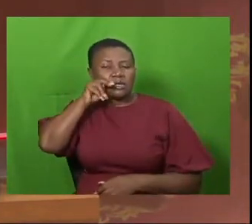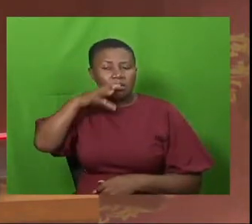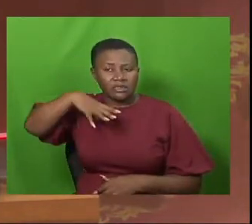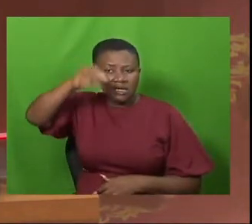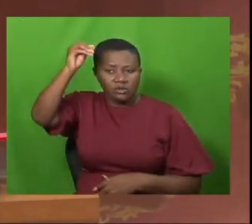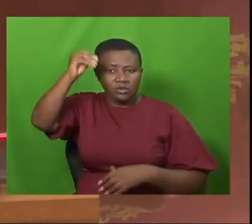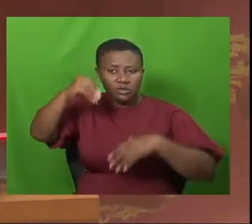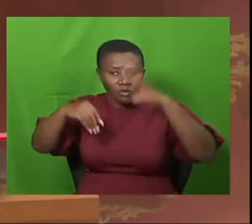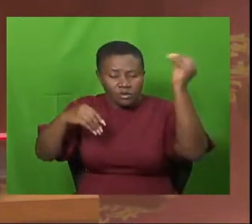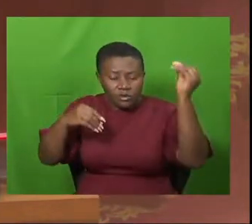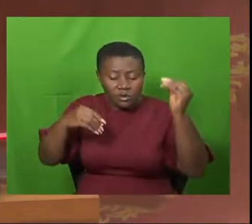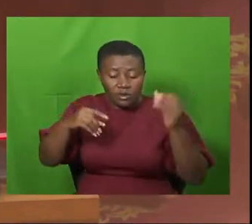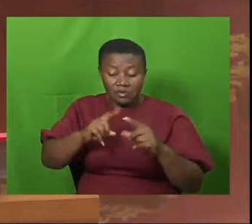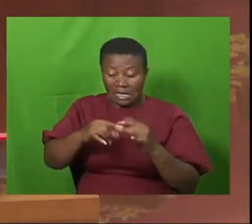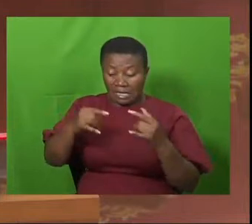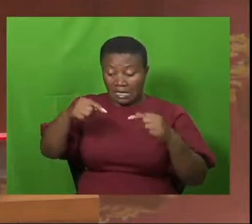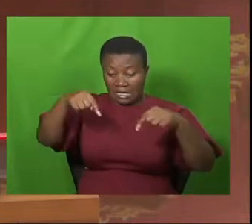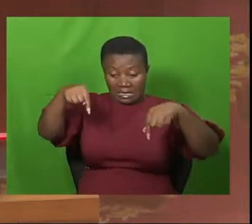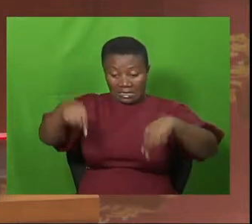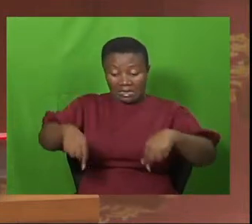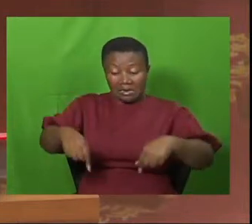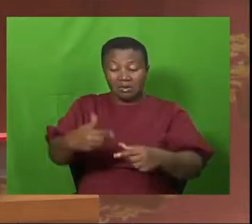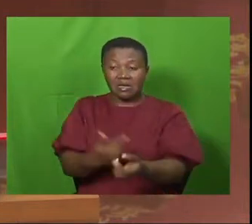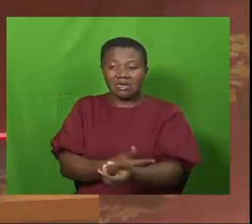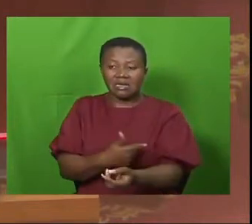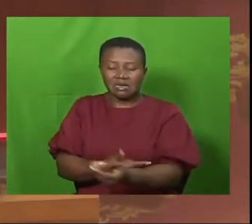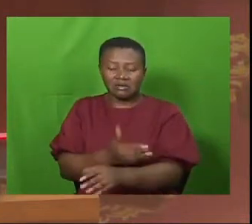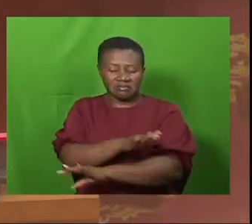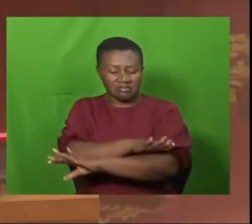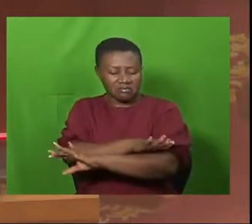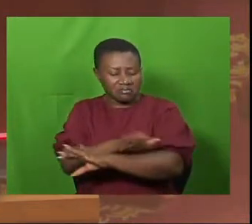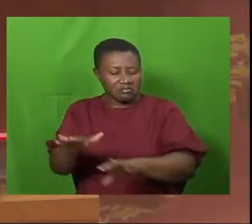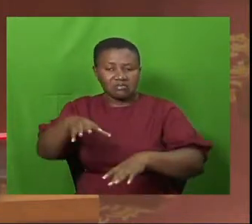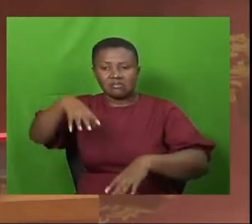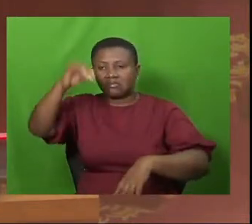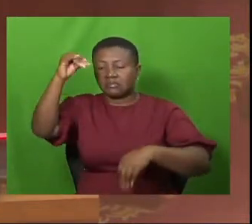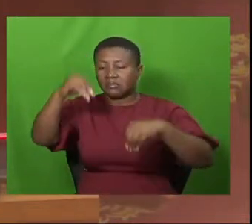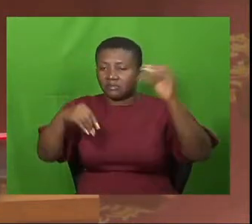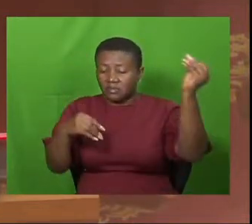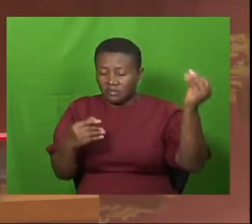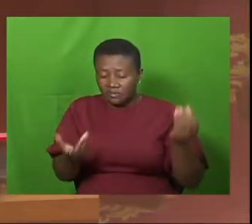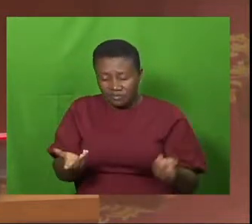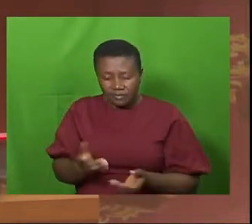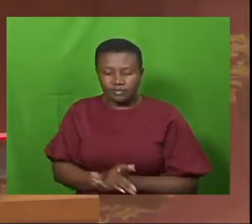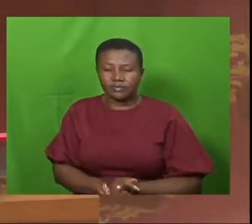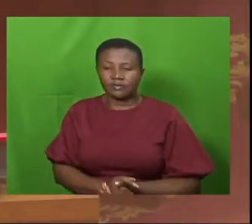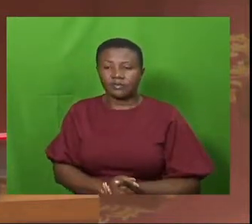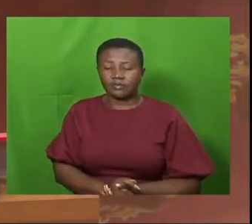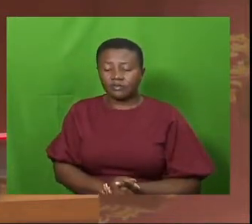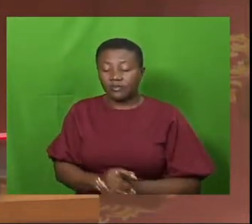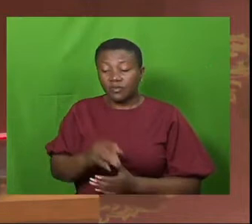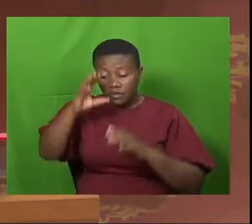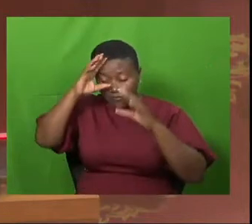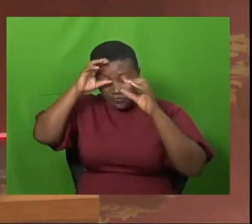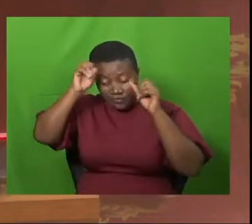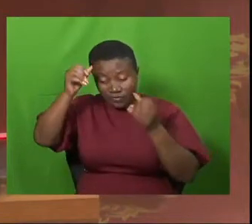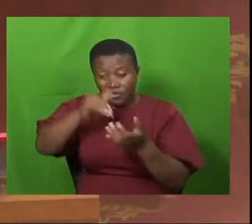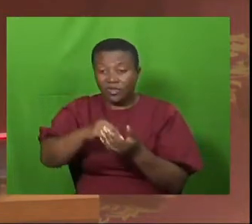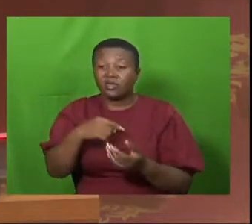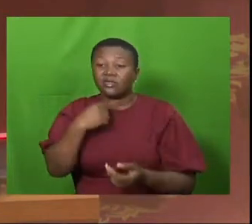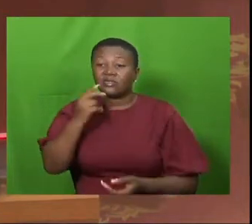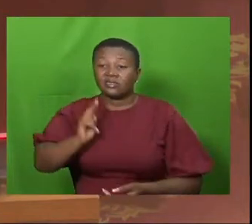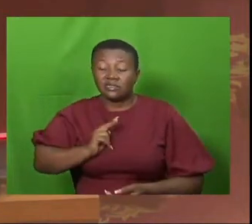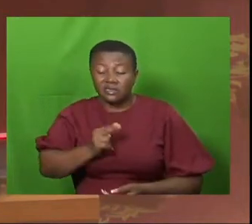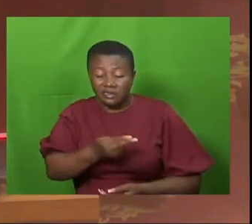so. Mr. Speaker, the president was apt and honest by telling us, and quote, at paragraph 13